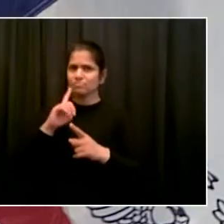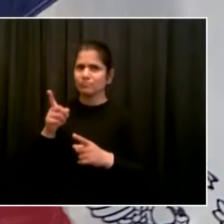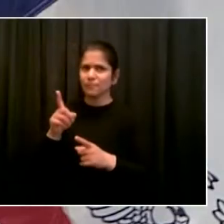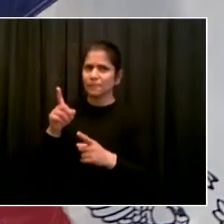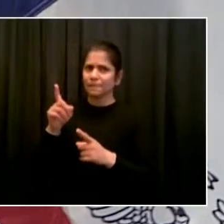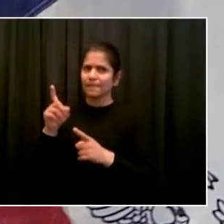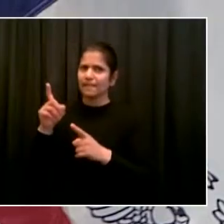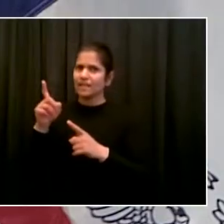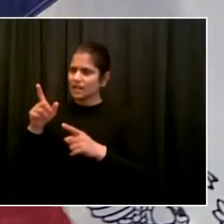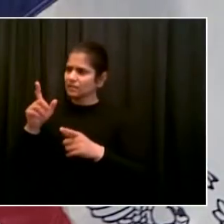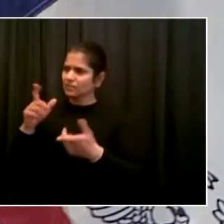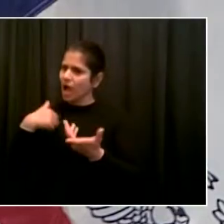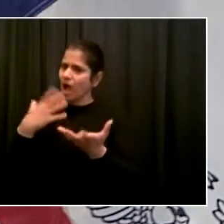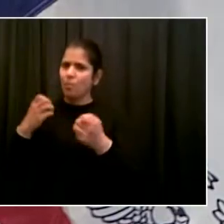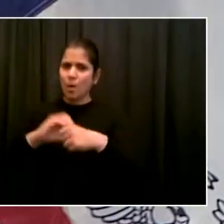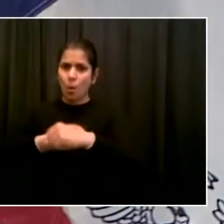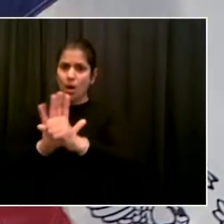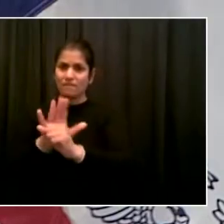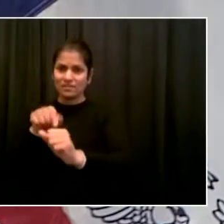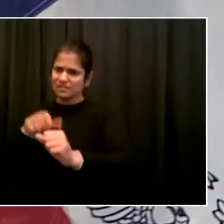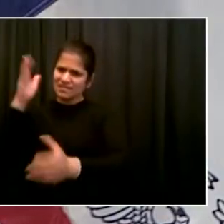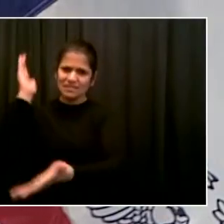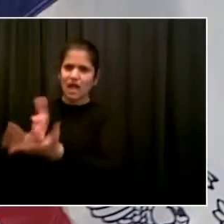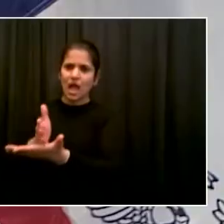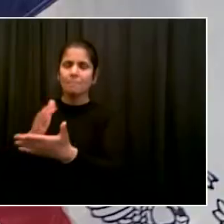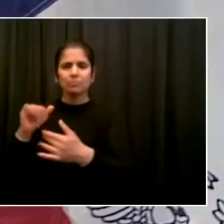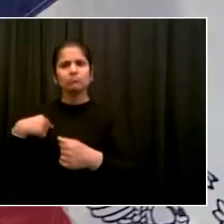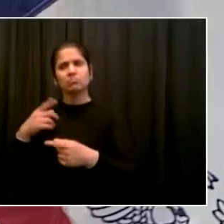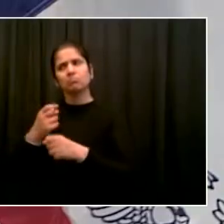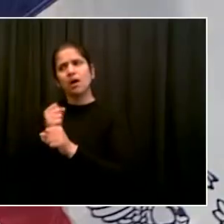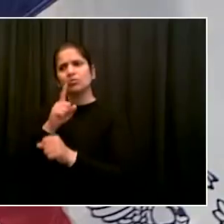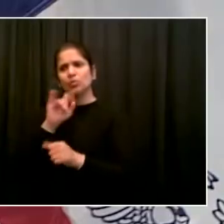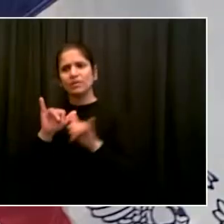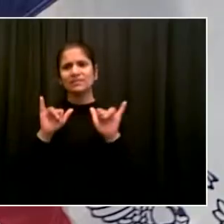that. So let me have the doctors do the talking. Dr. Varma.